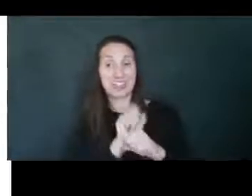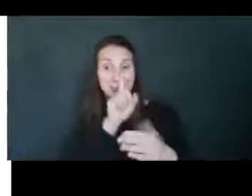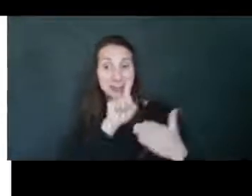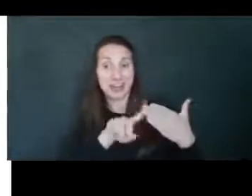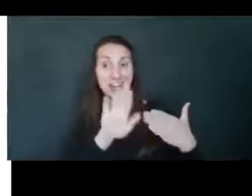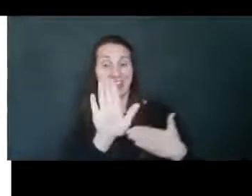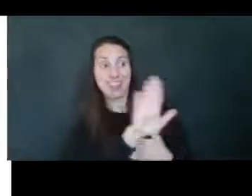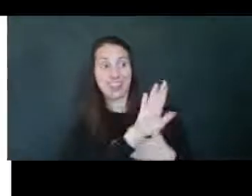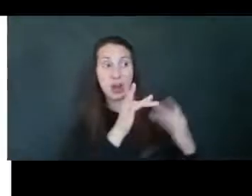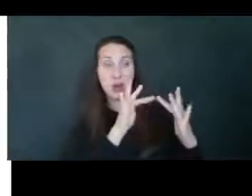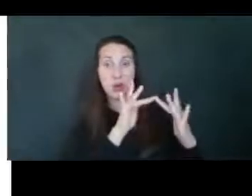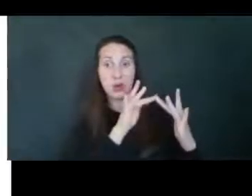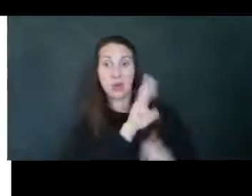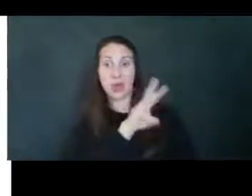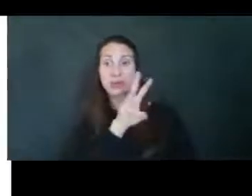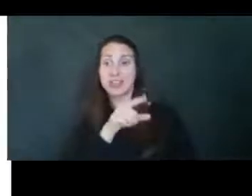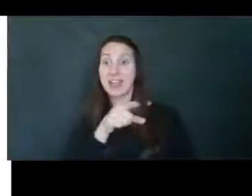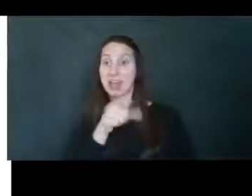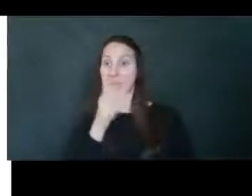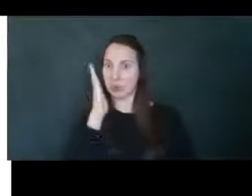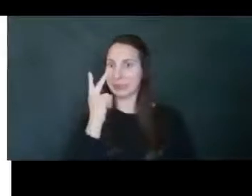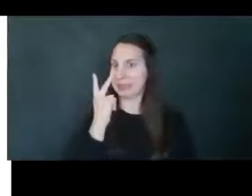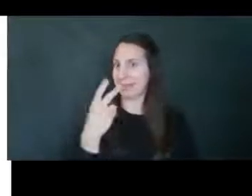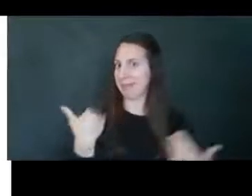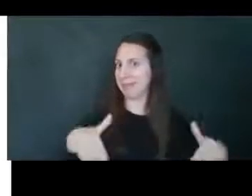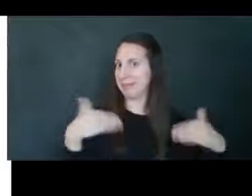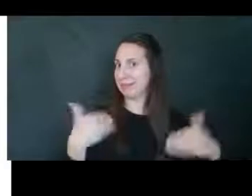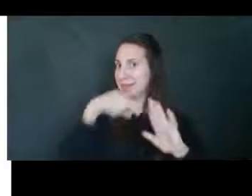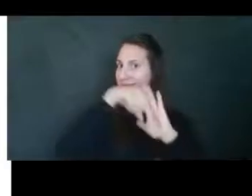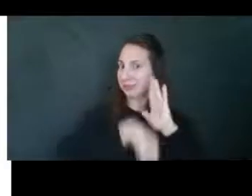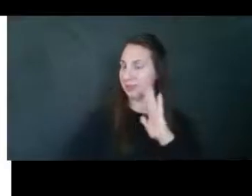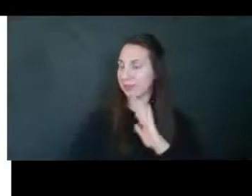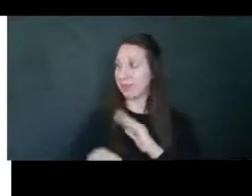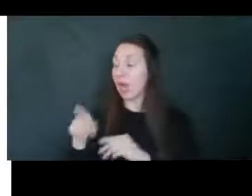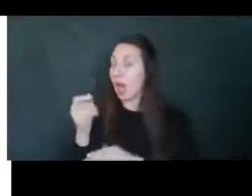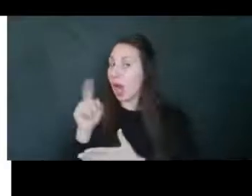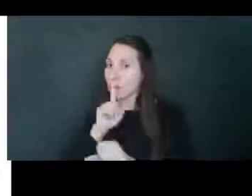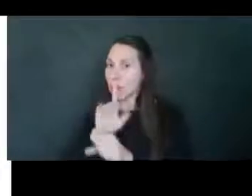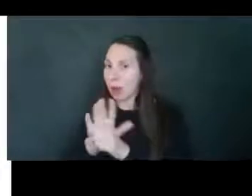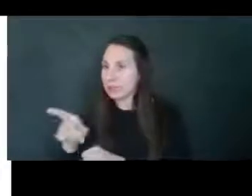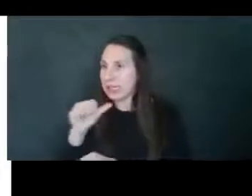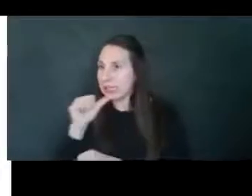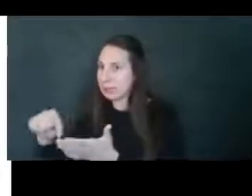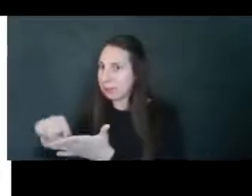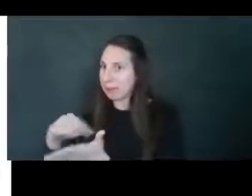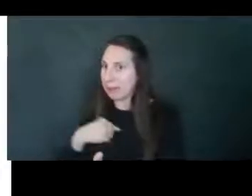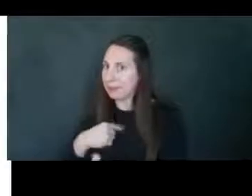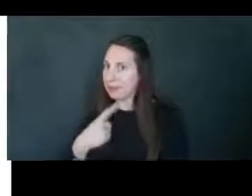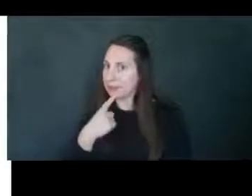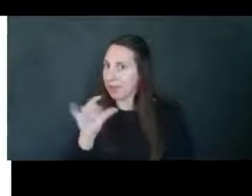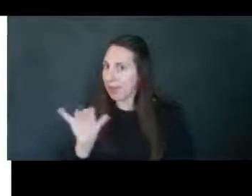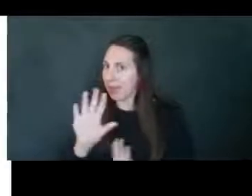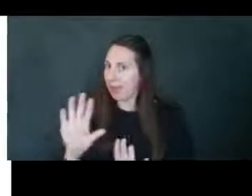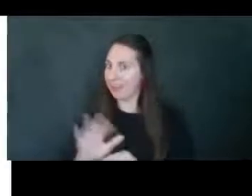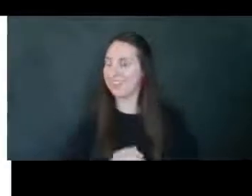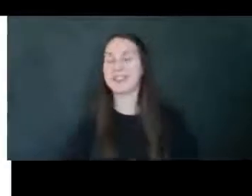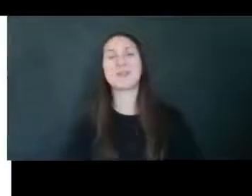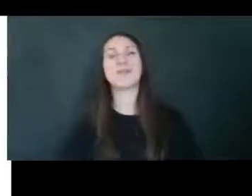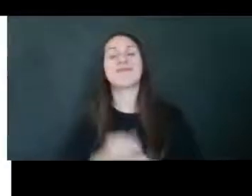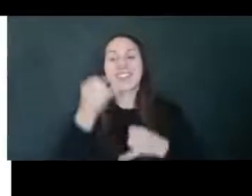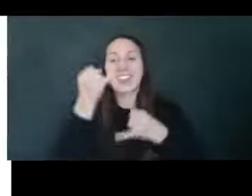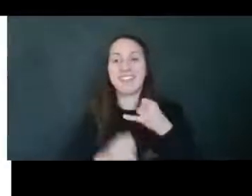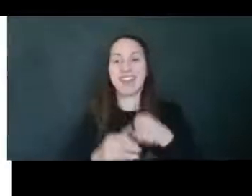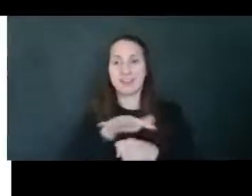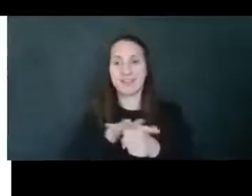online, and you cannot go wrong. They did not pay me to say that, I promise. And the final area of action